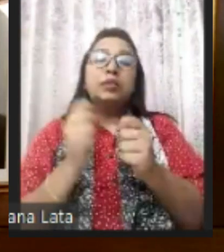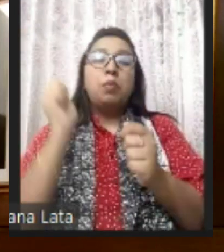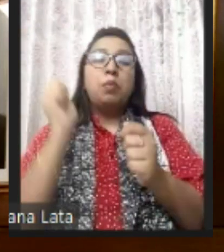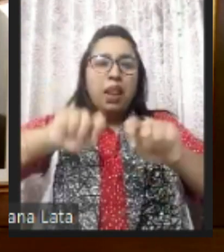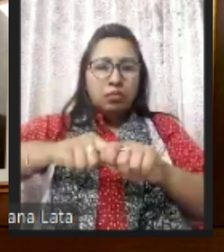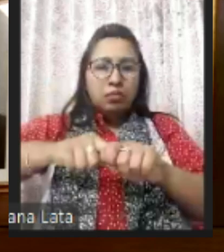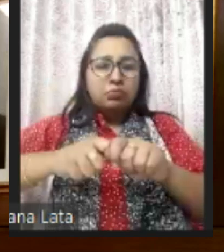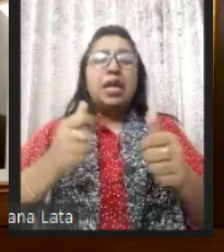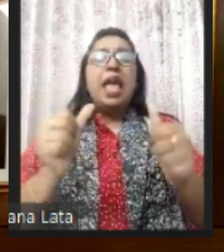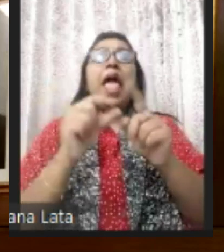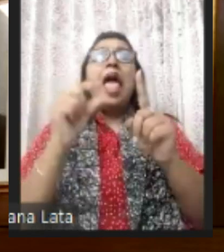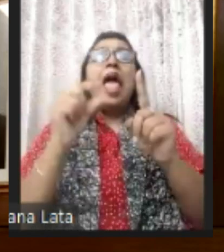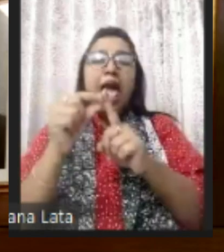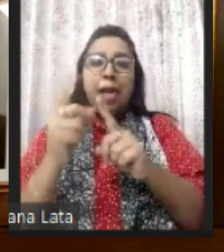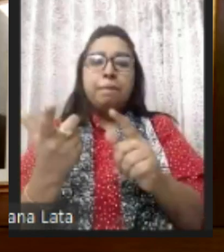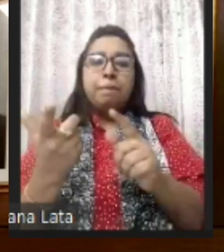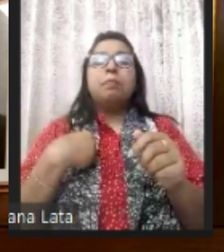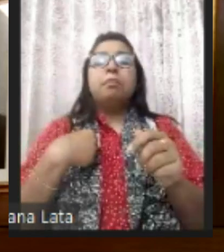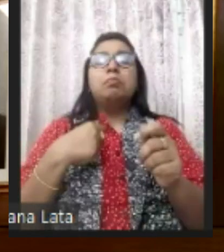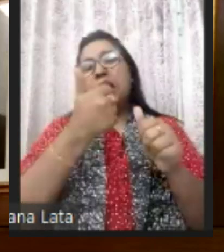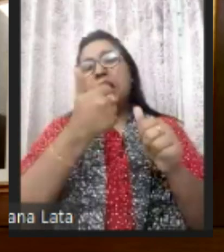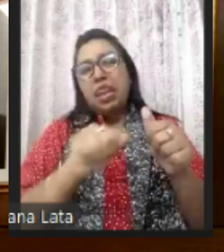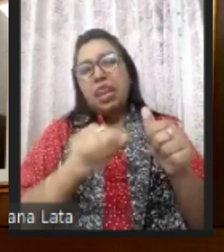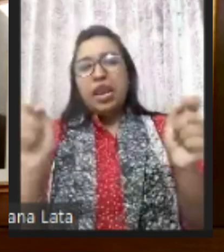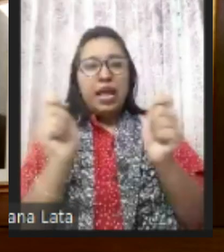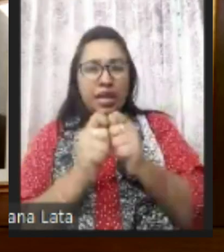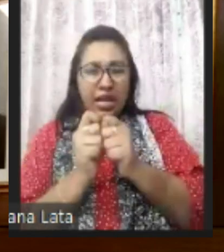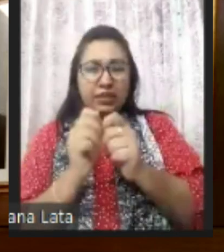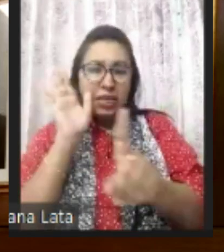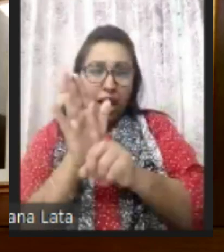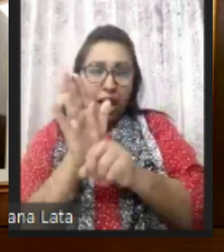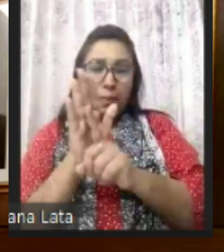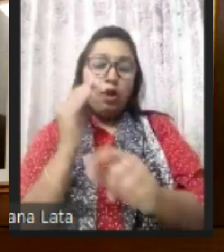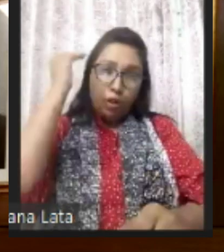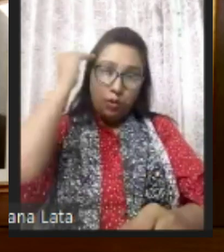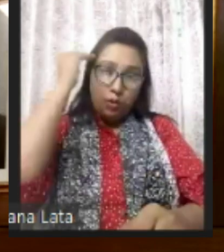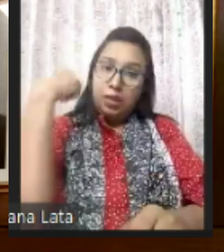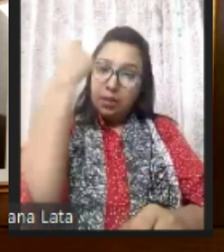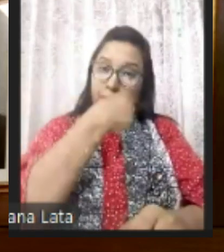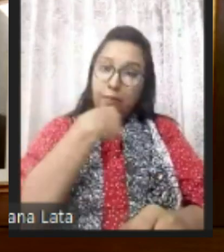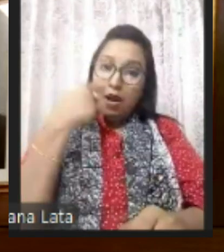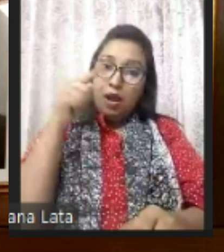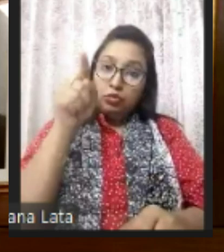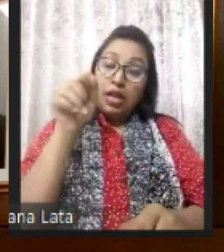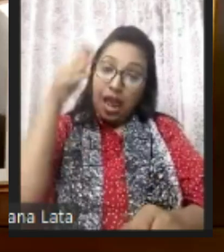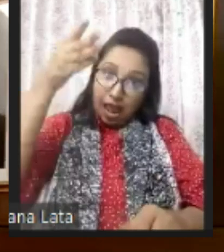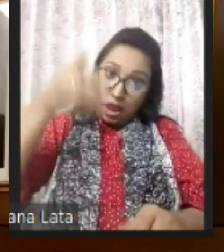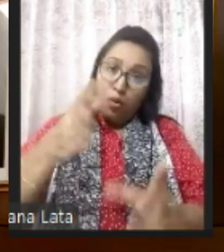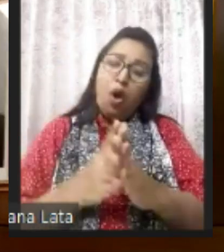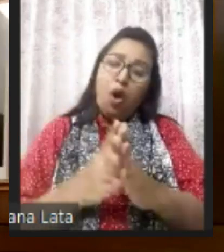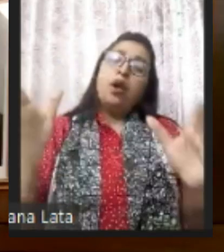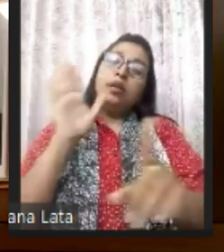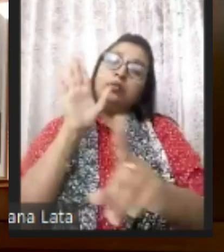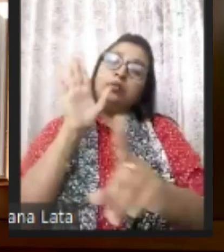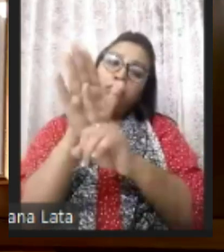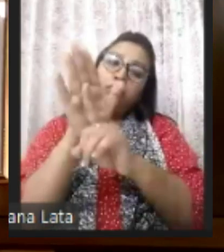with disabilities, in digital service. Persons with disabilities are addressed in, as